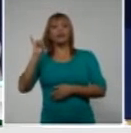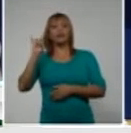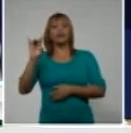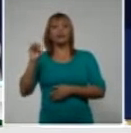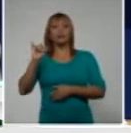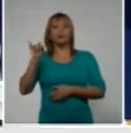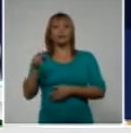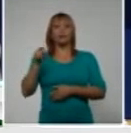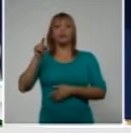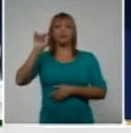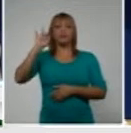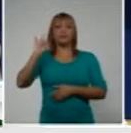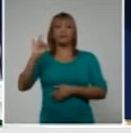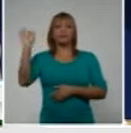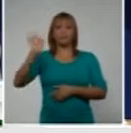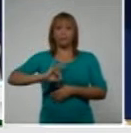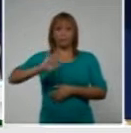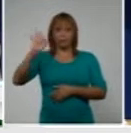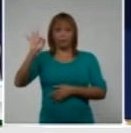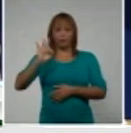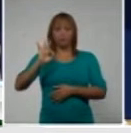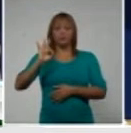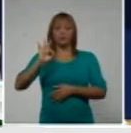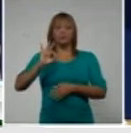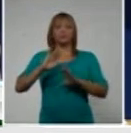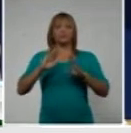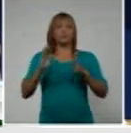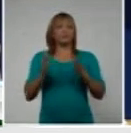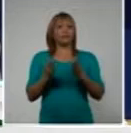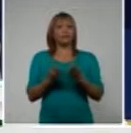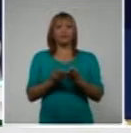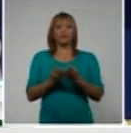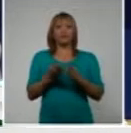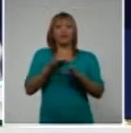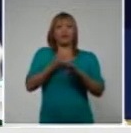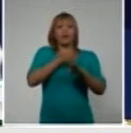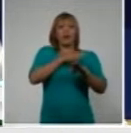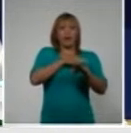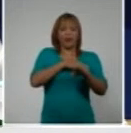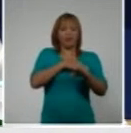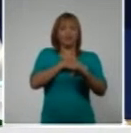test. Thus, 2,199 people, the